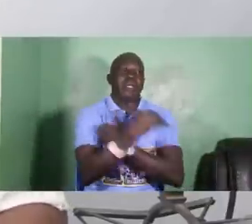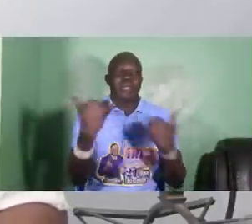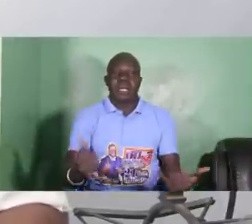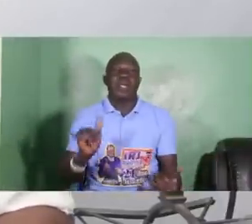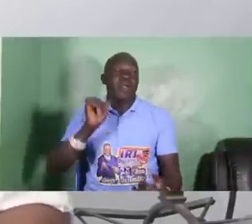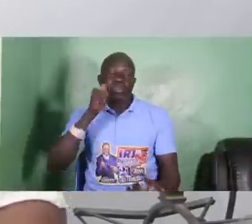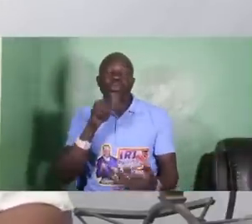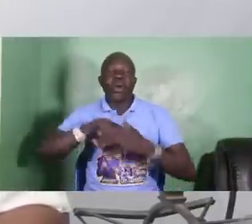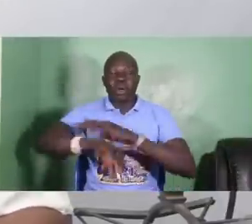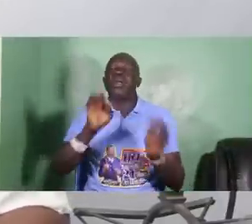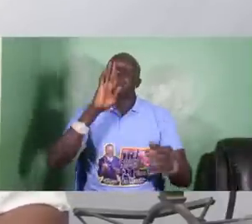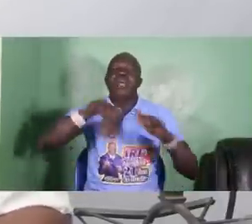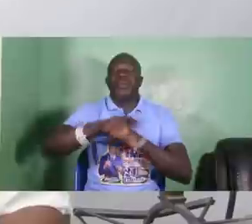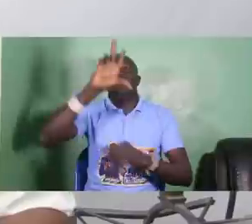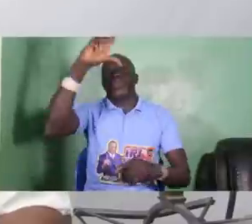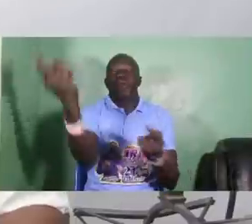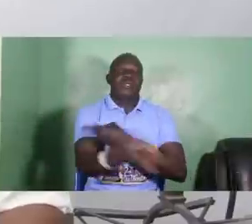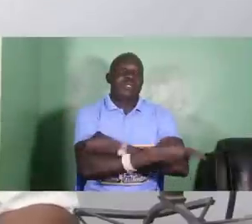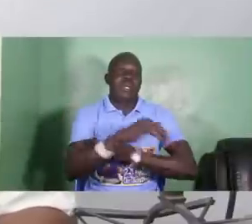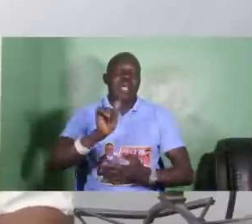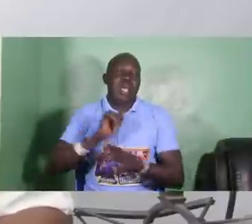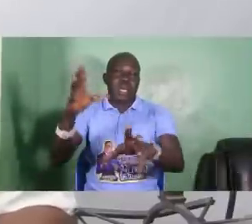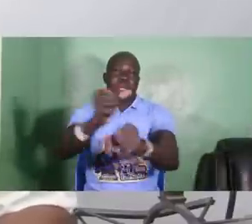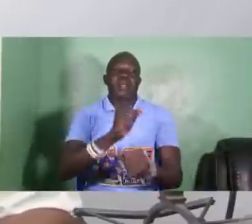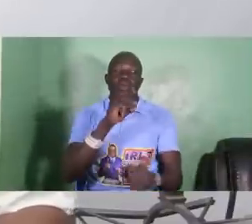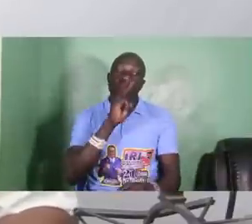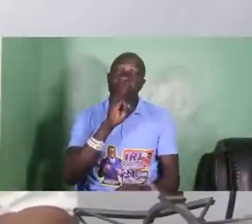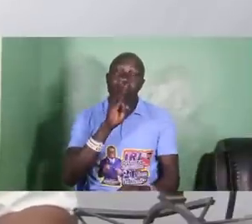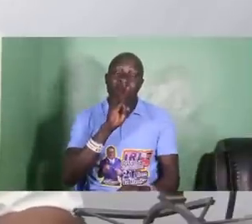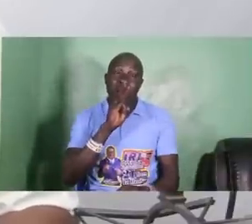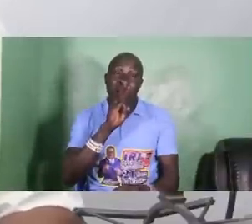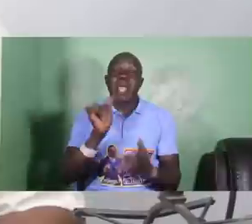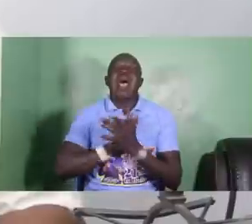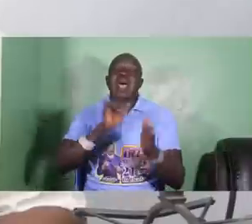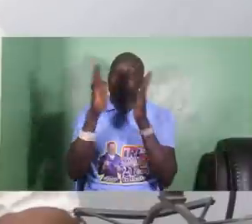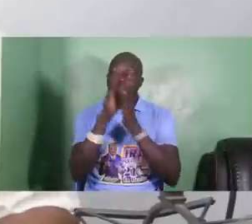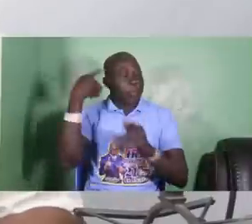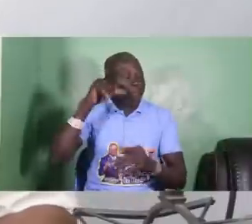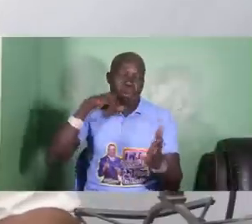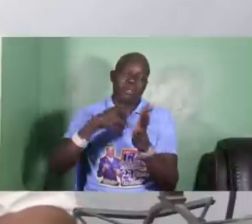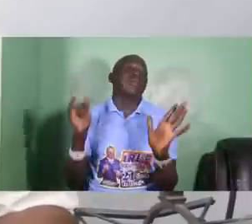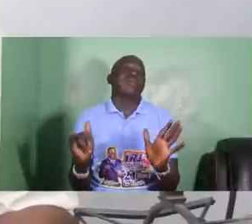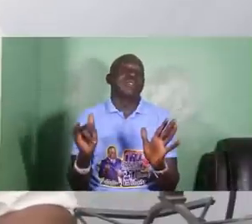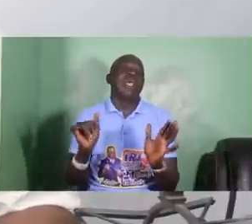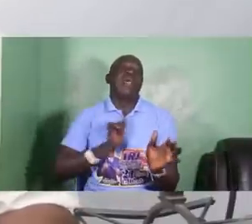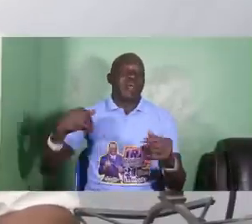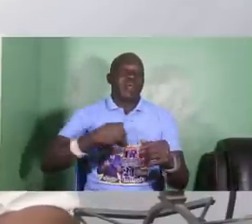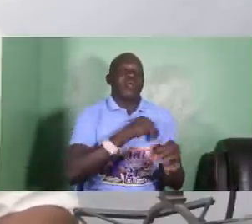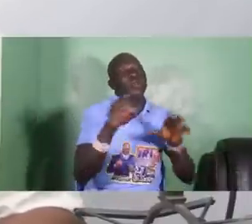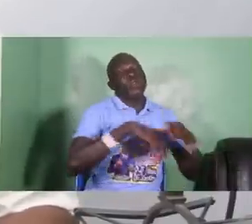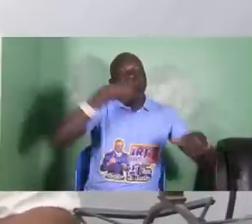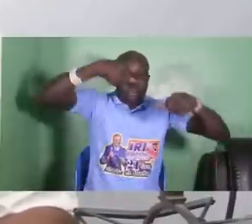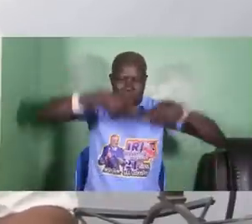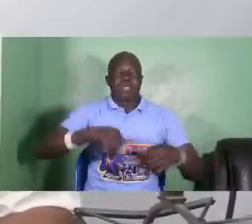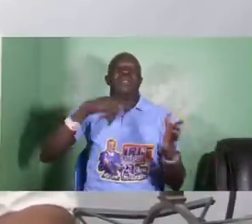day. And tomorrow will be third day. Hold your bottle of water. And I'm going to pray.